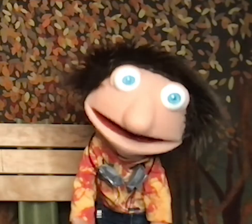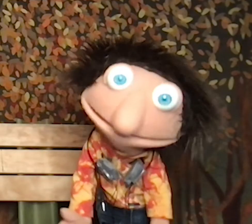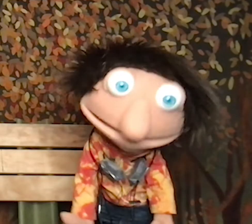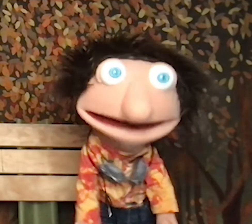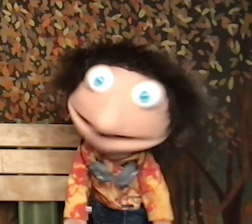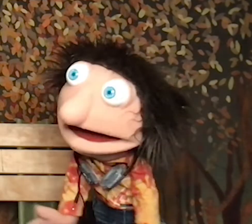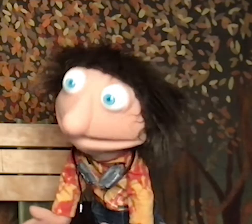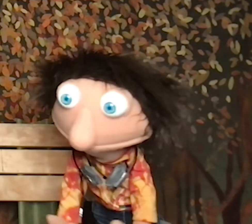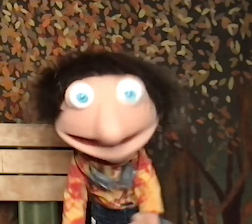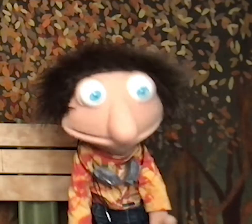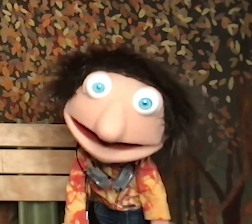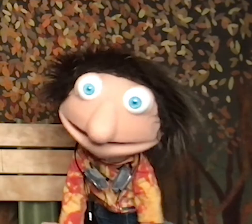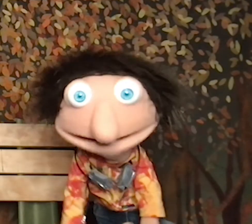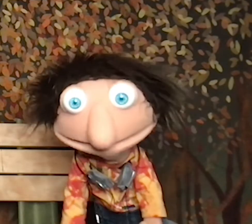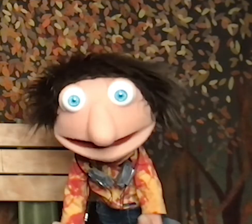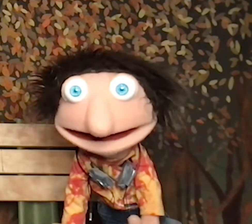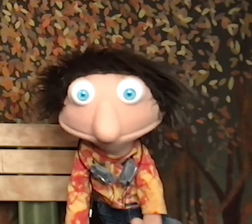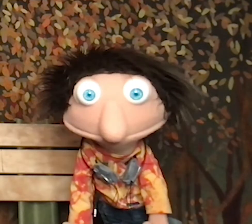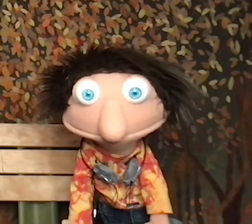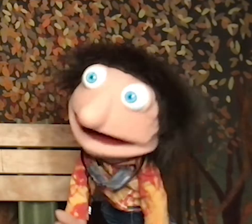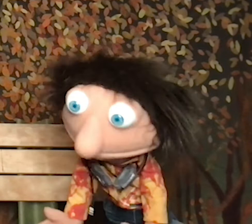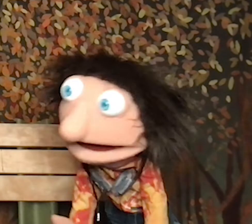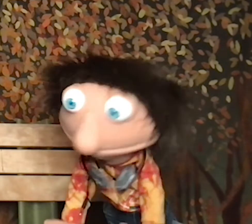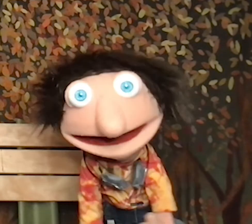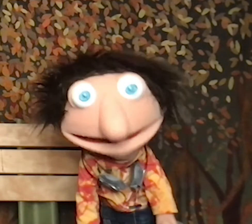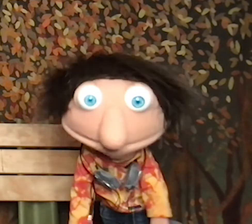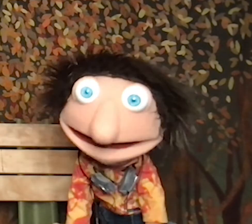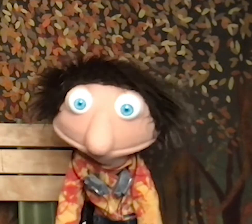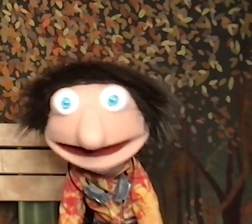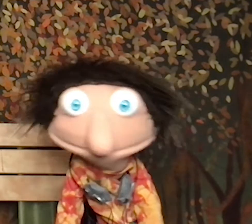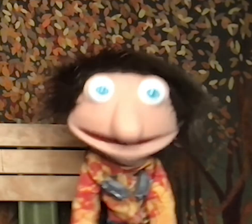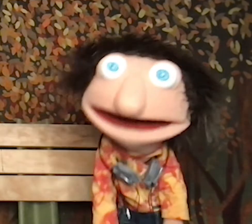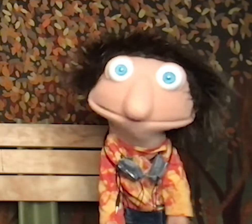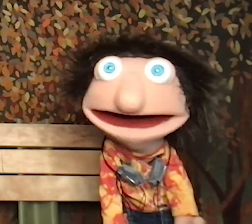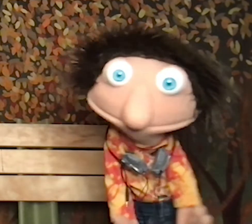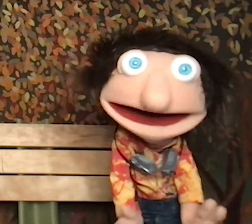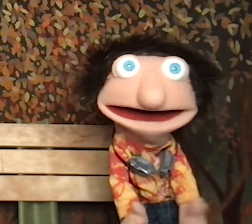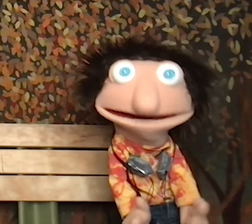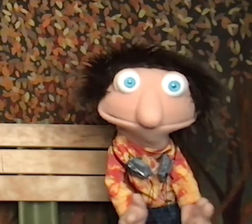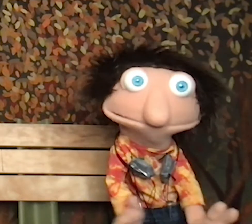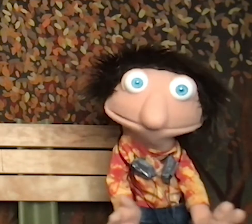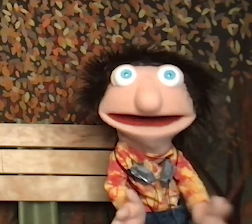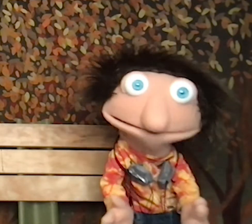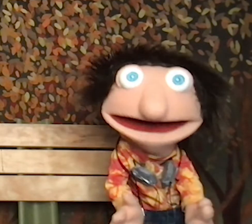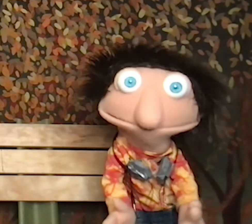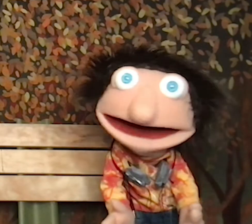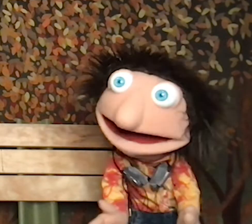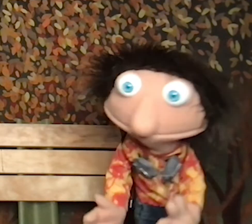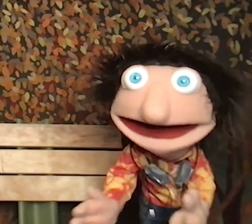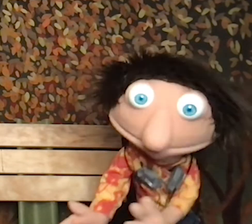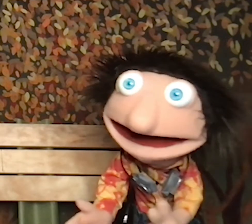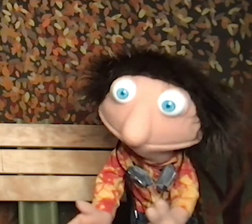saw that he still woofed at others. It's like he really didn't learn the lesson. There's barkers